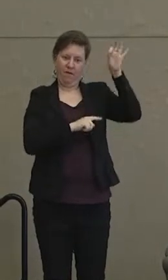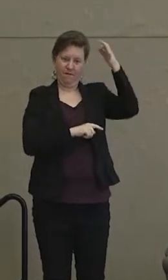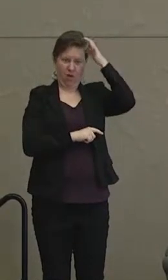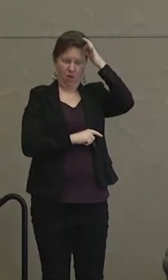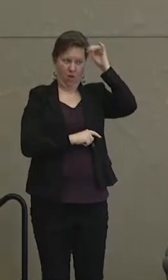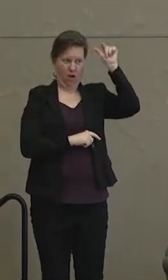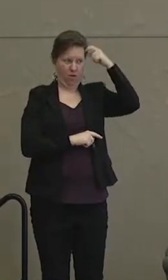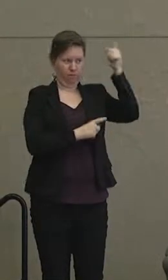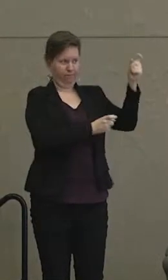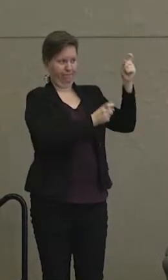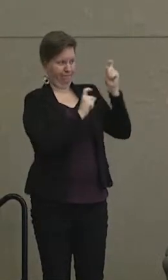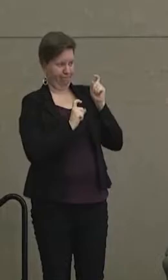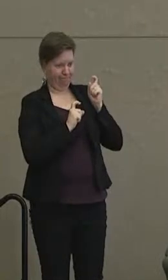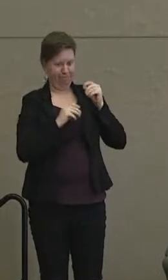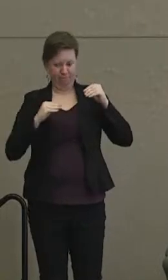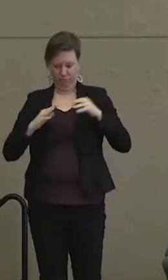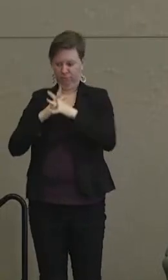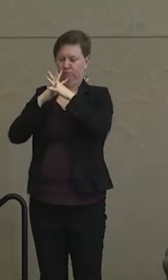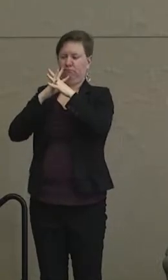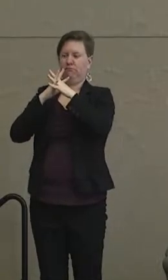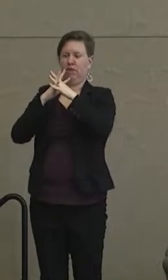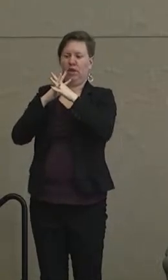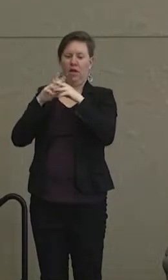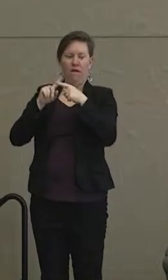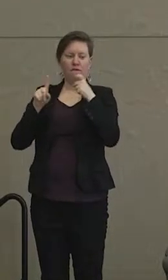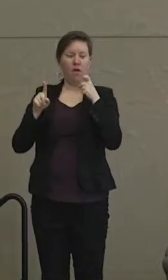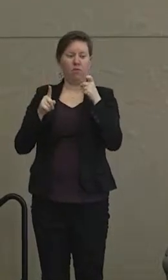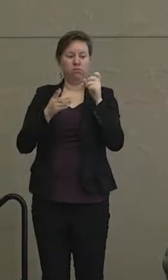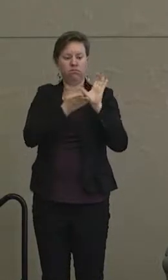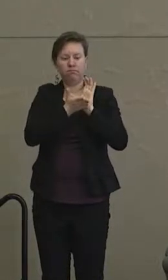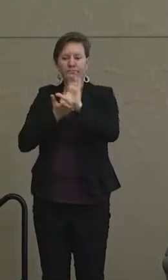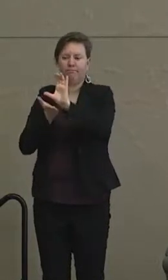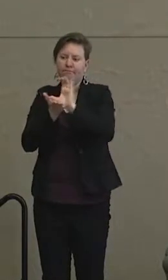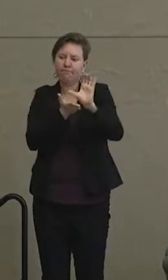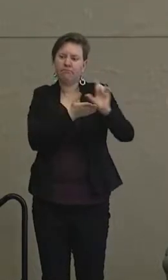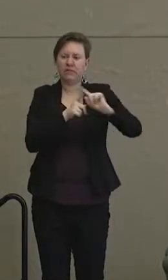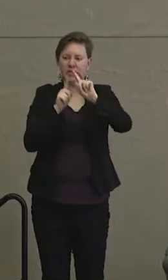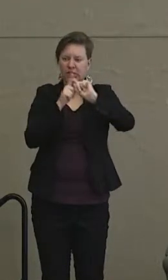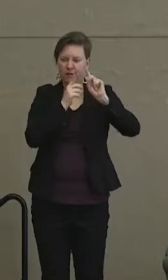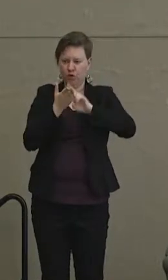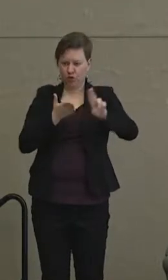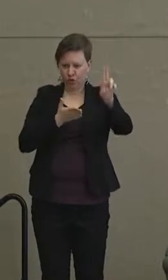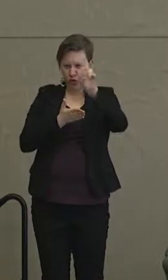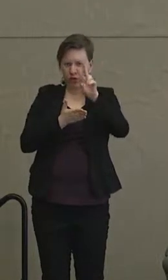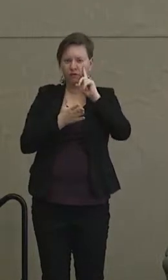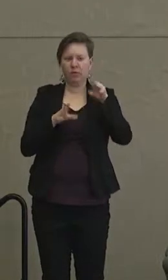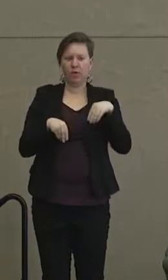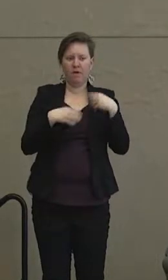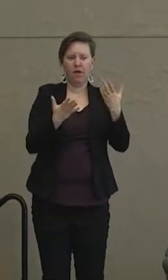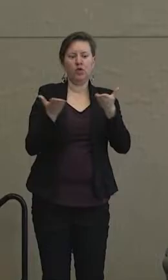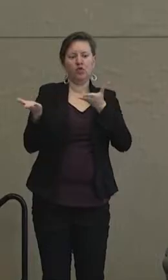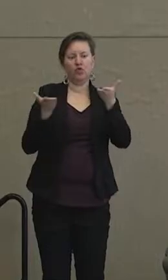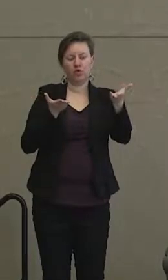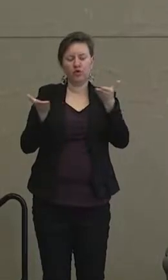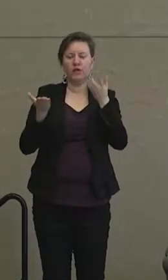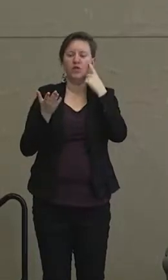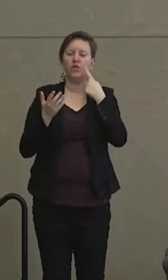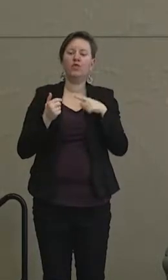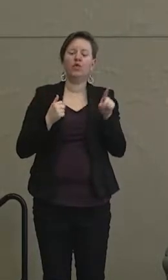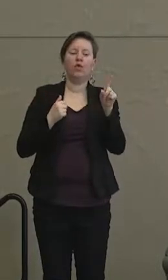government that was being allocated to different universities for providing services